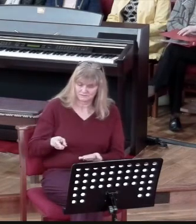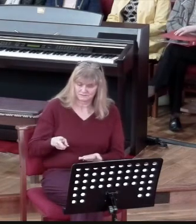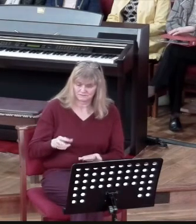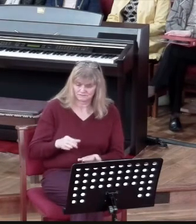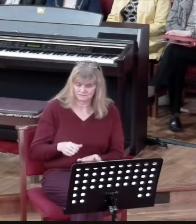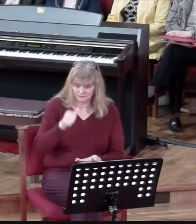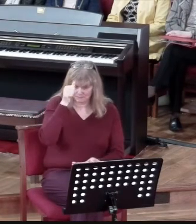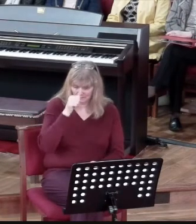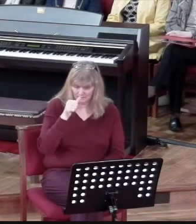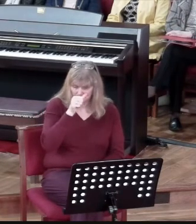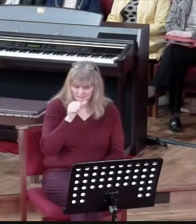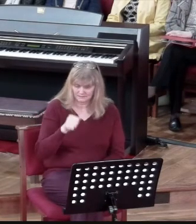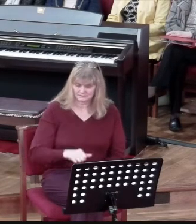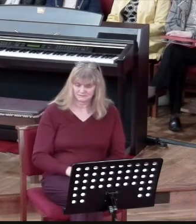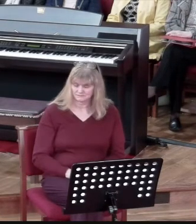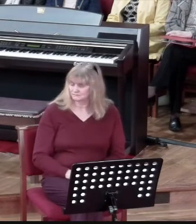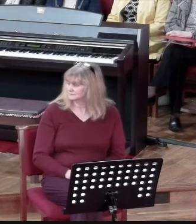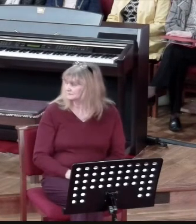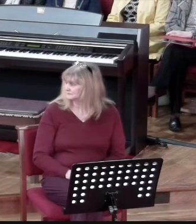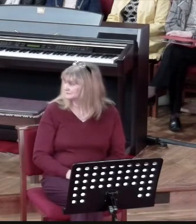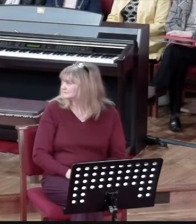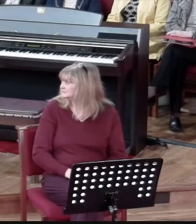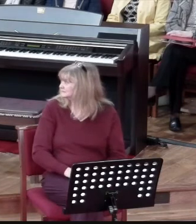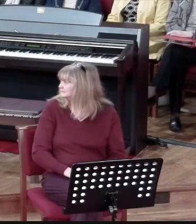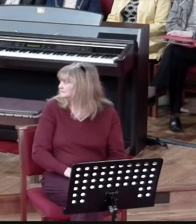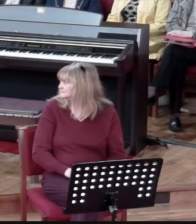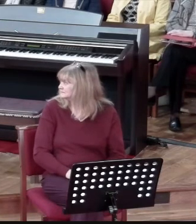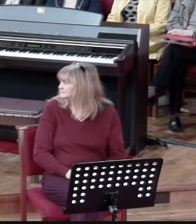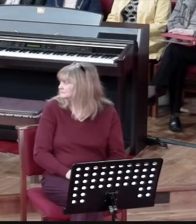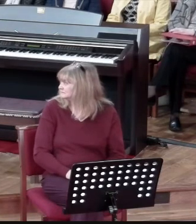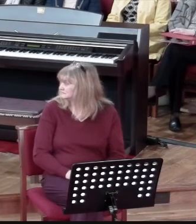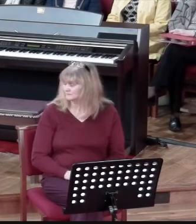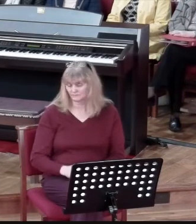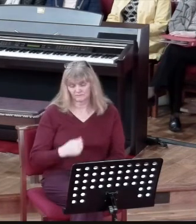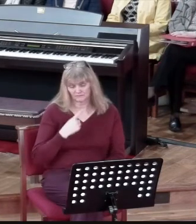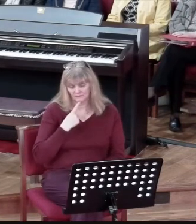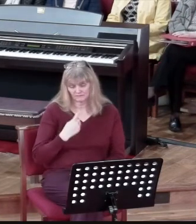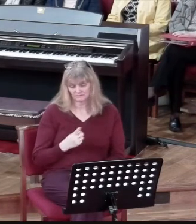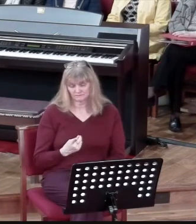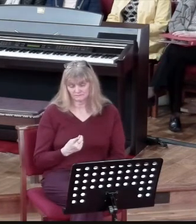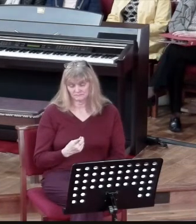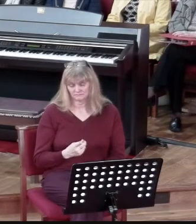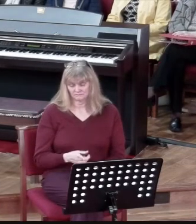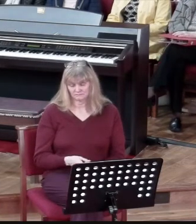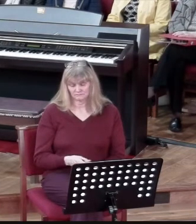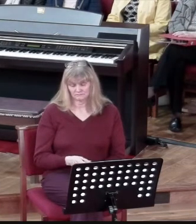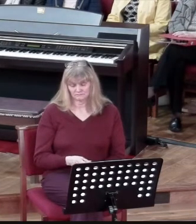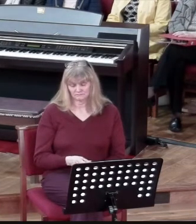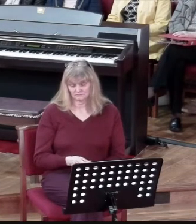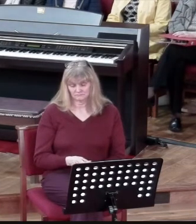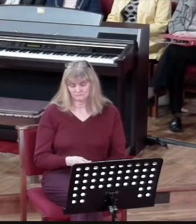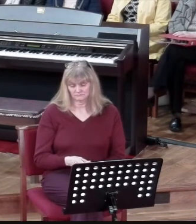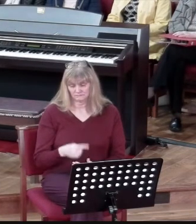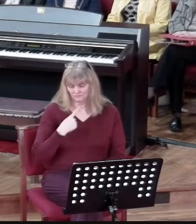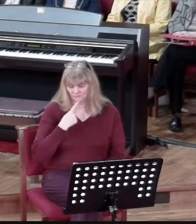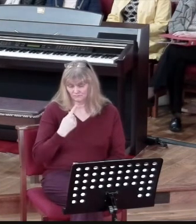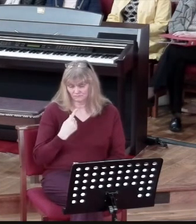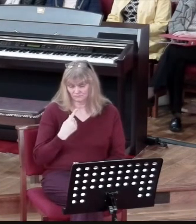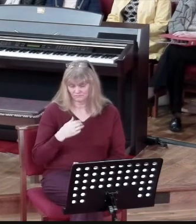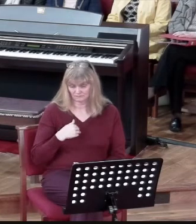baptize them, because that's what you do when people become disciples. And he said at the end, he says, behold, he says, I am with